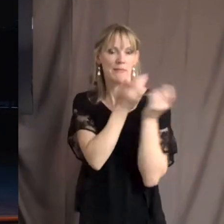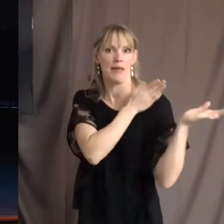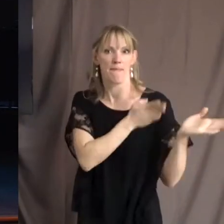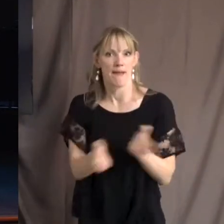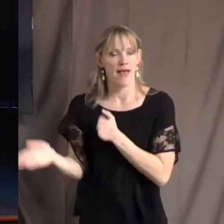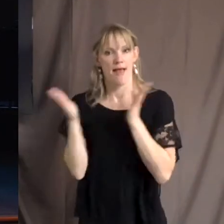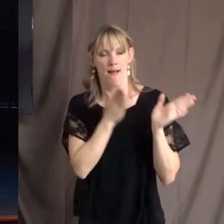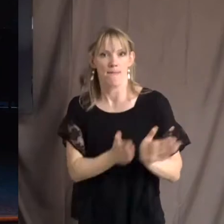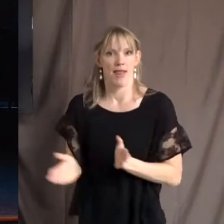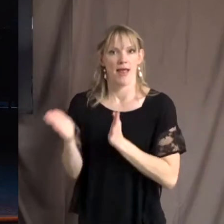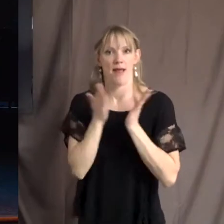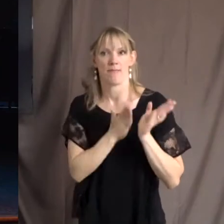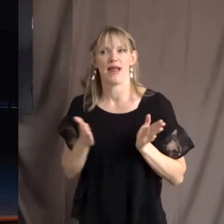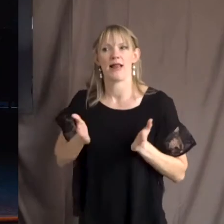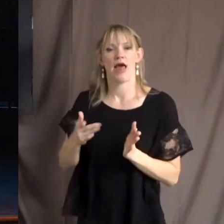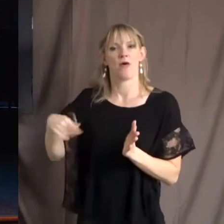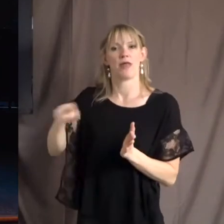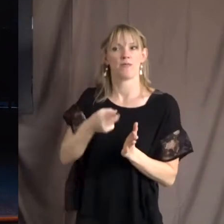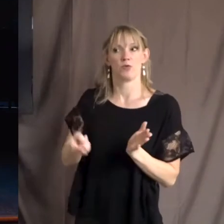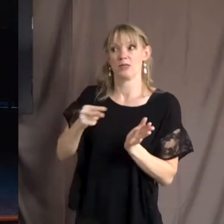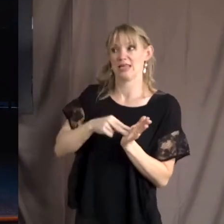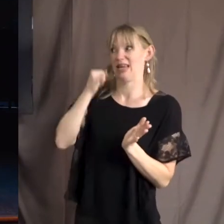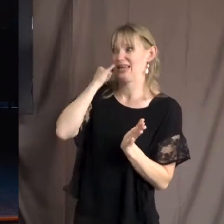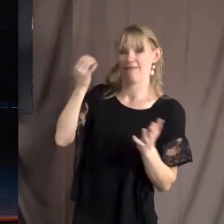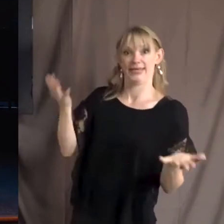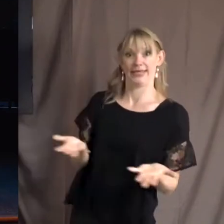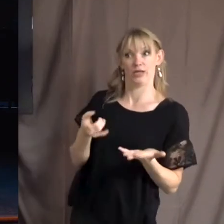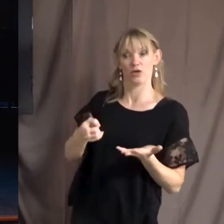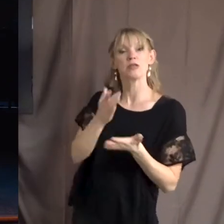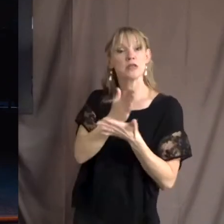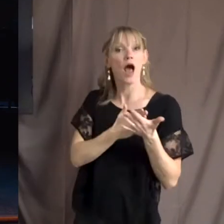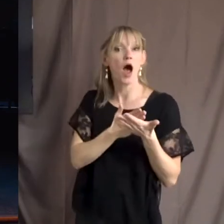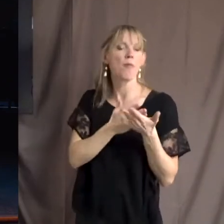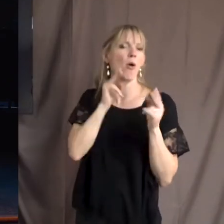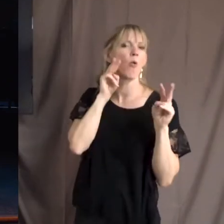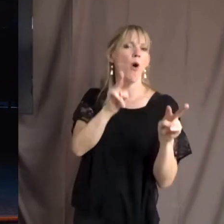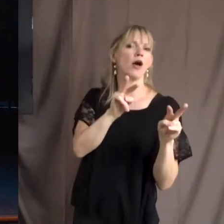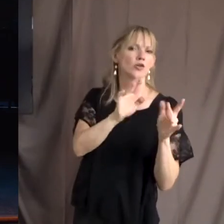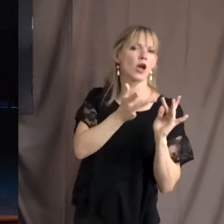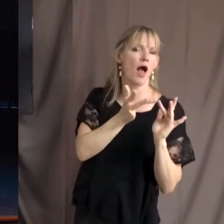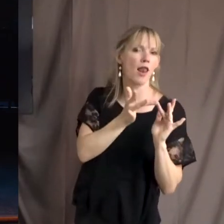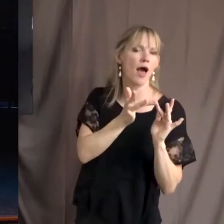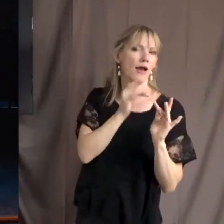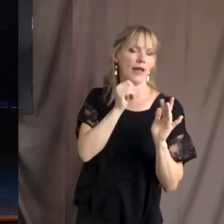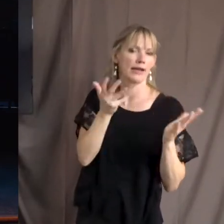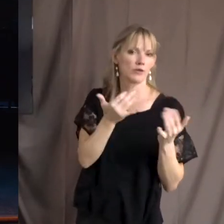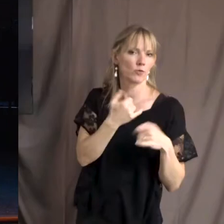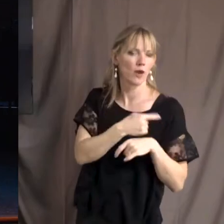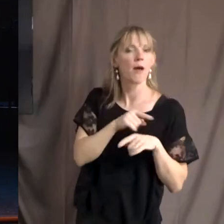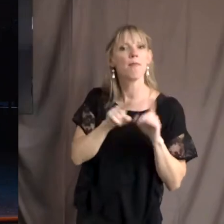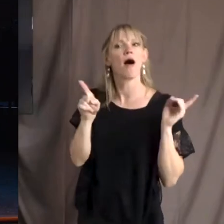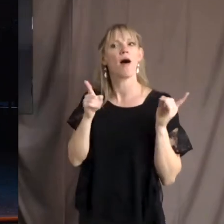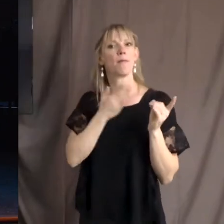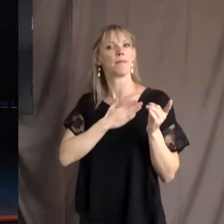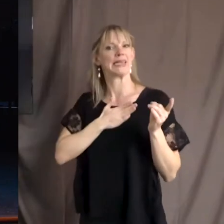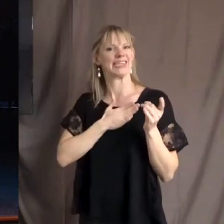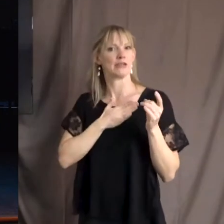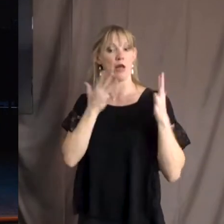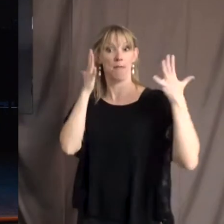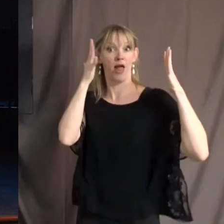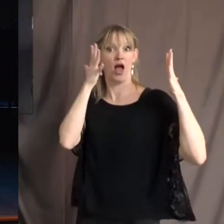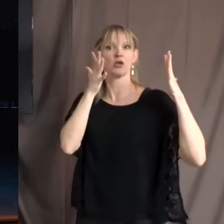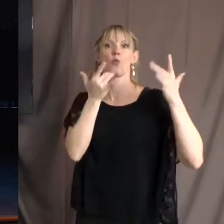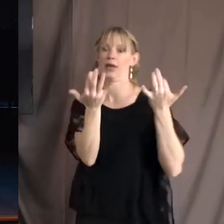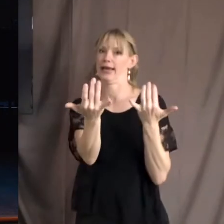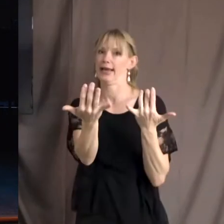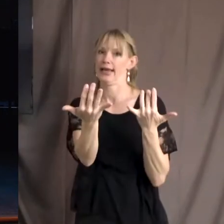this and let them stand if they are in the room. Some of them are watching online, not be able to be here today, but please hold your applause until I'm